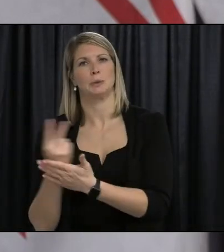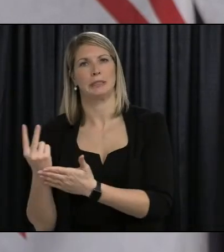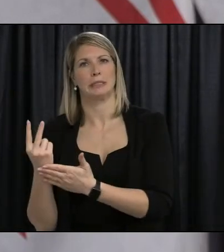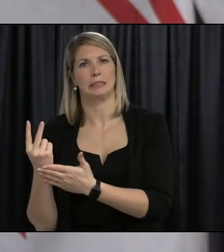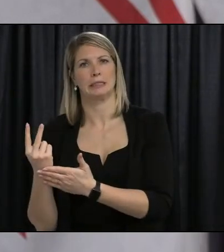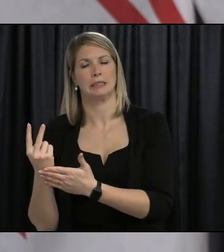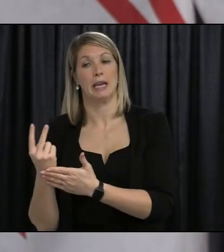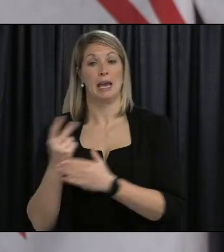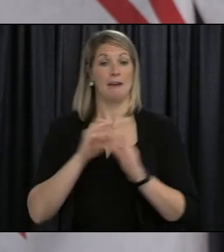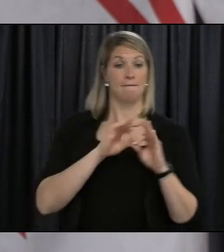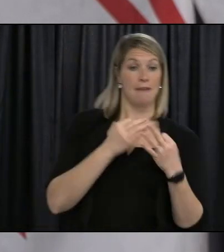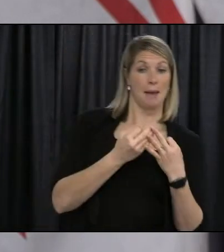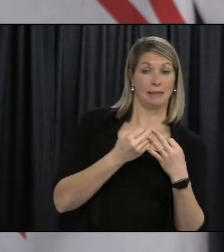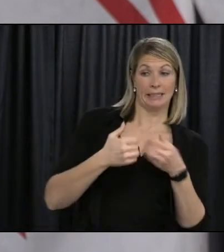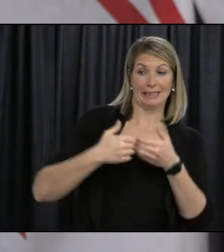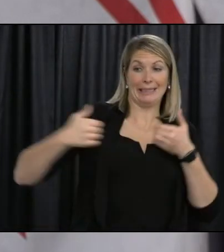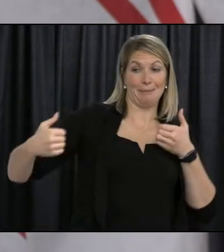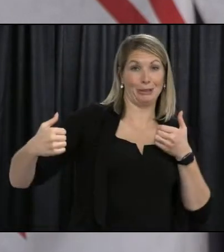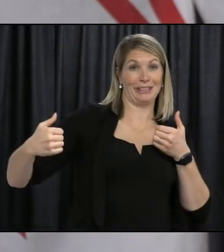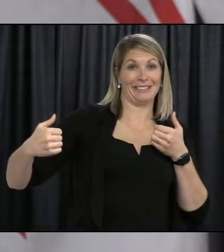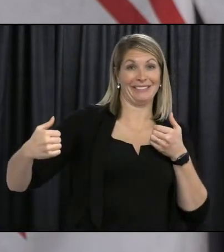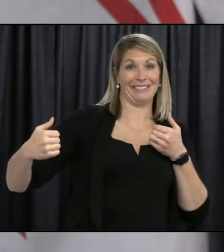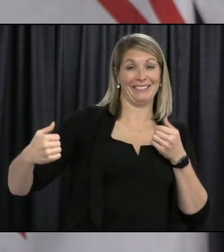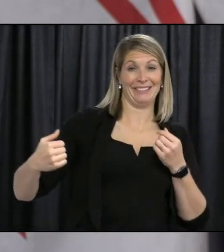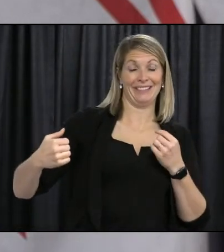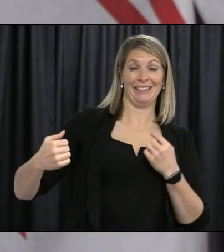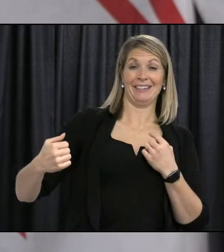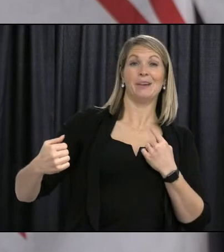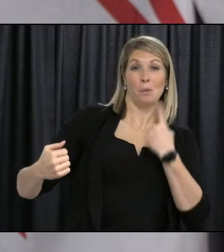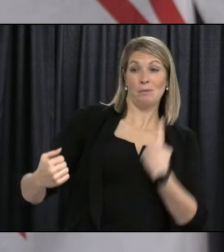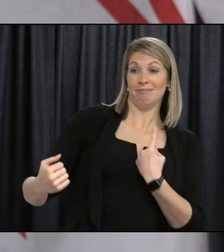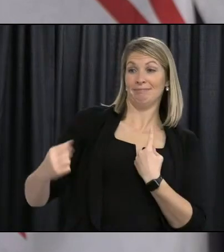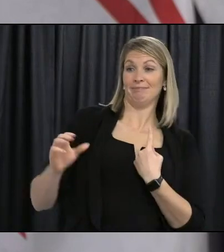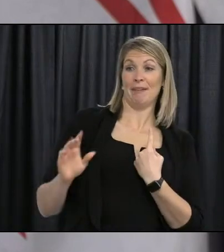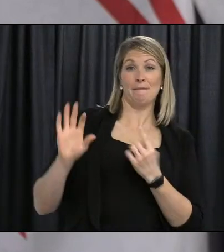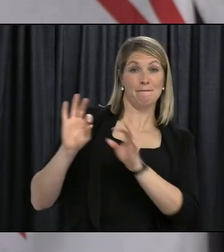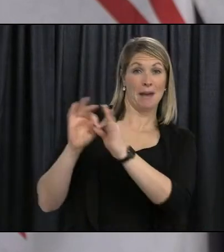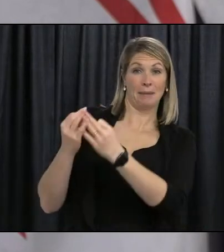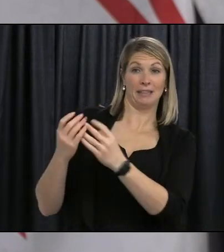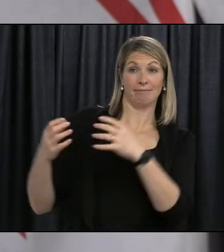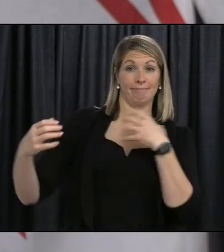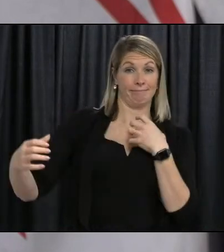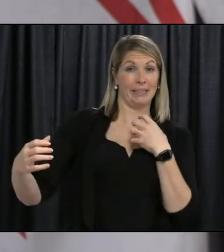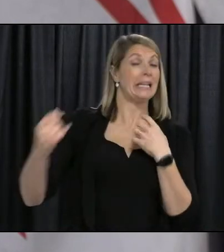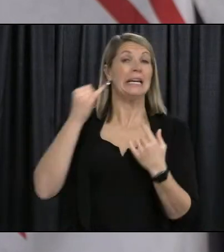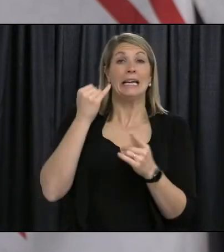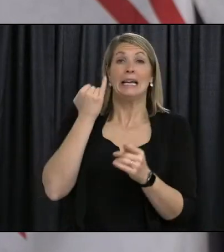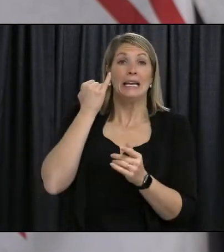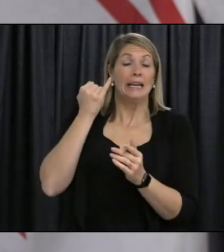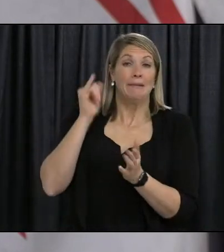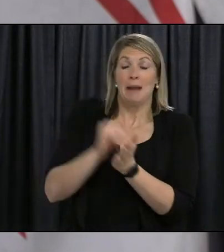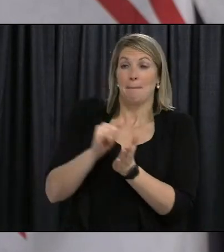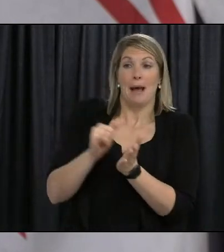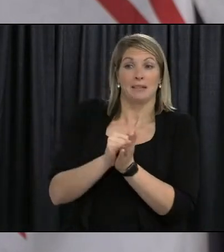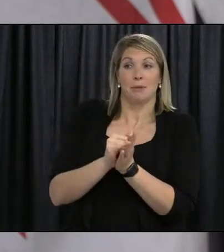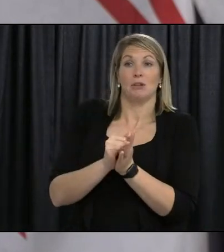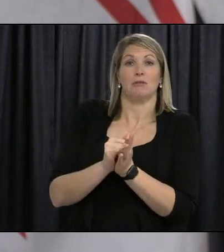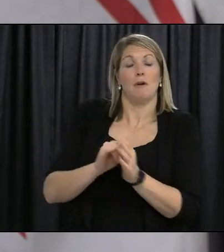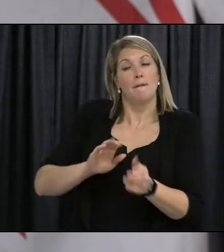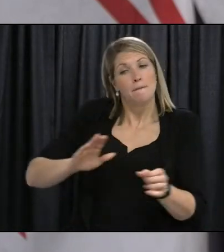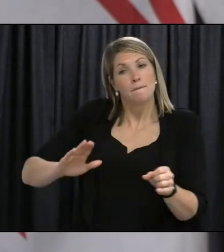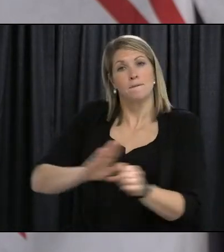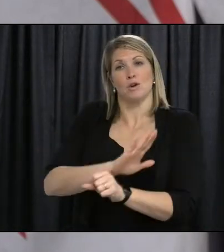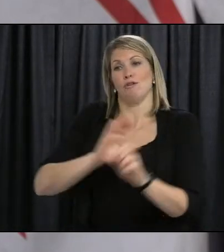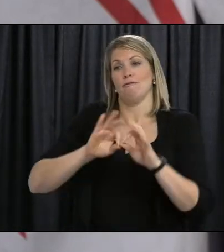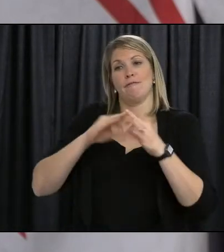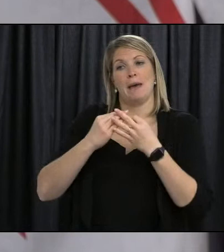And if that's not possible, then your family will have to isolate with you as well. If it's possible not to